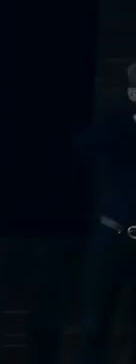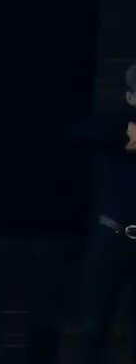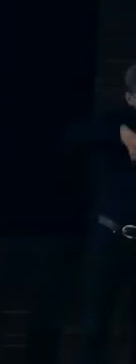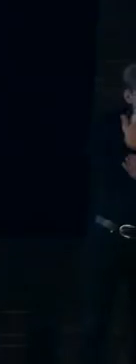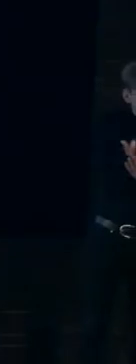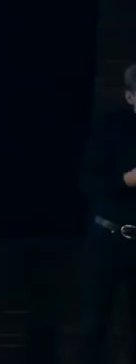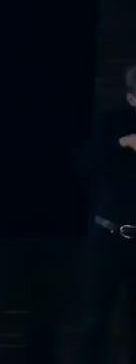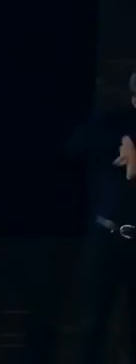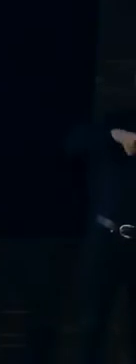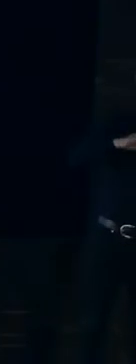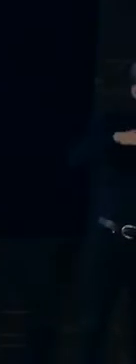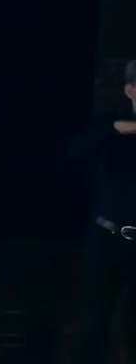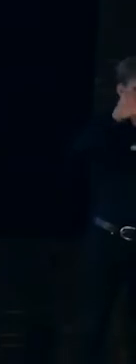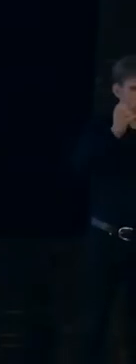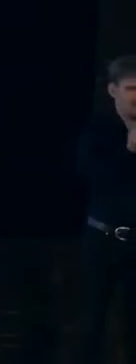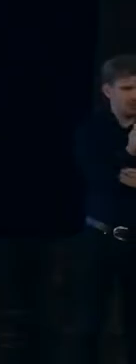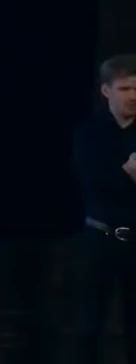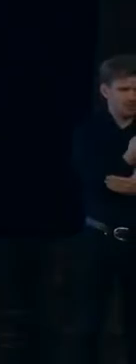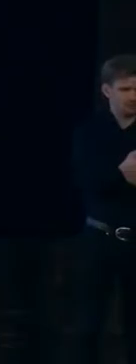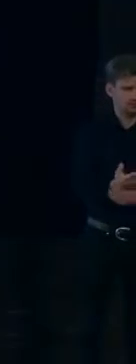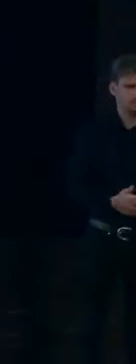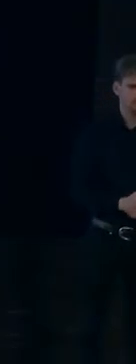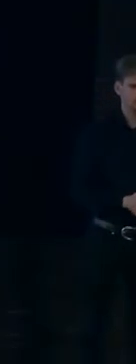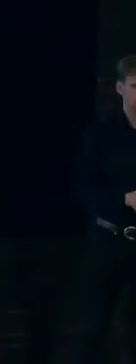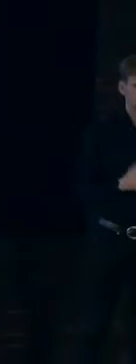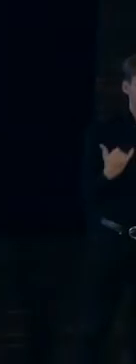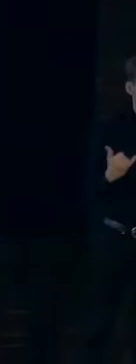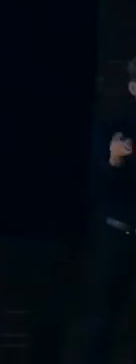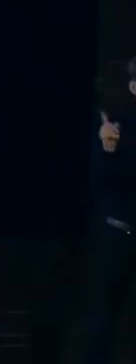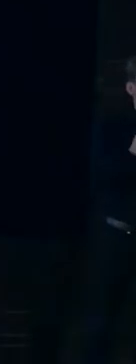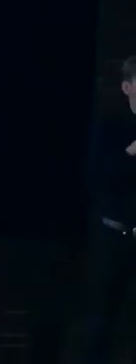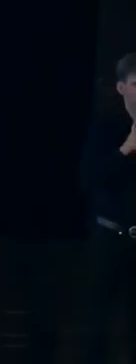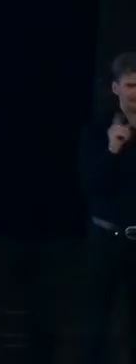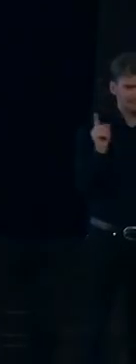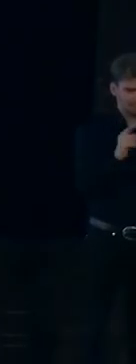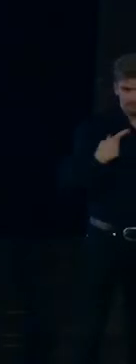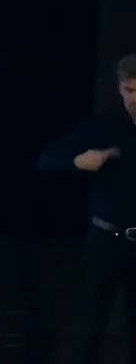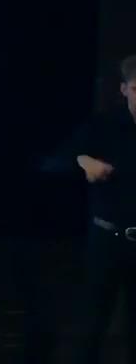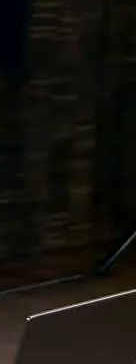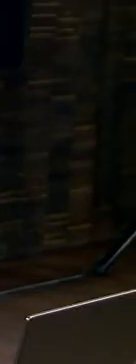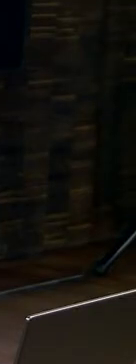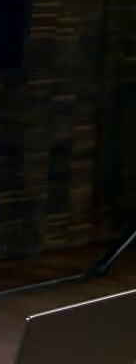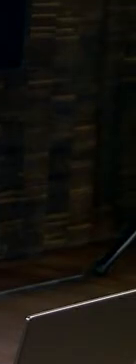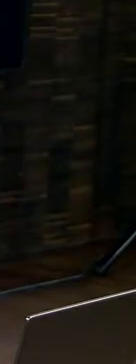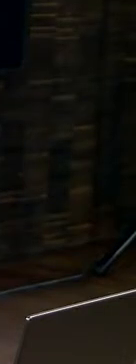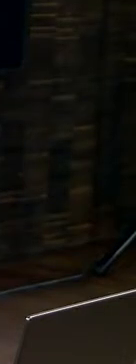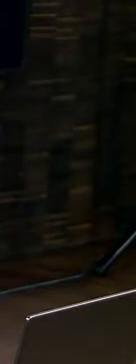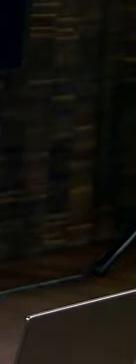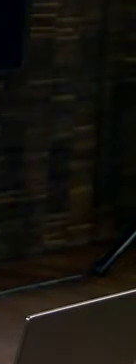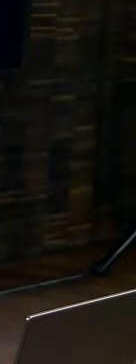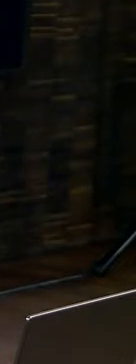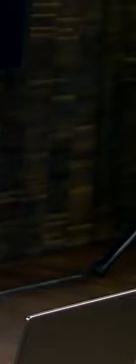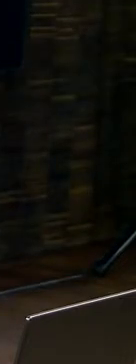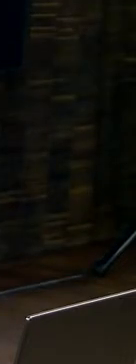So, a few words about the organization, Soufiane. So, Inclusion Europe was created in 1988, and it's based in